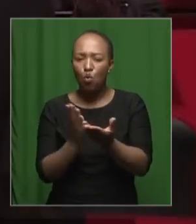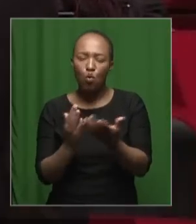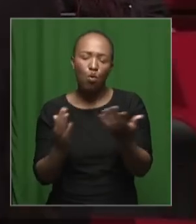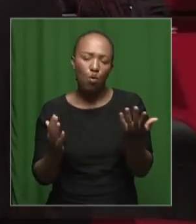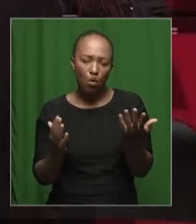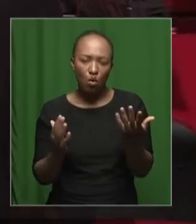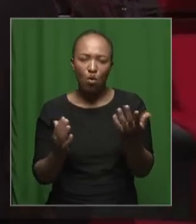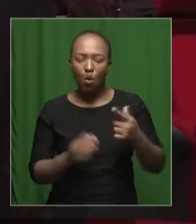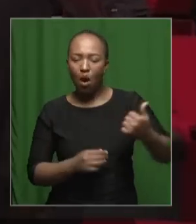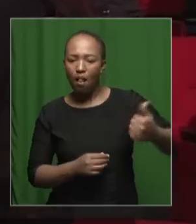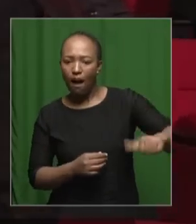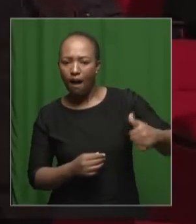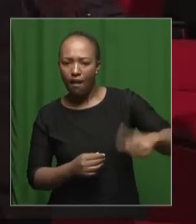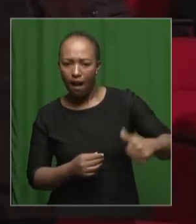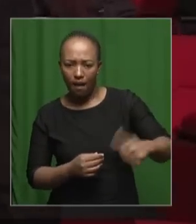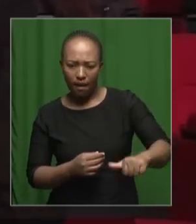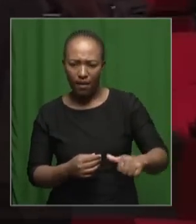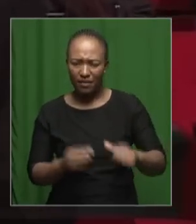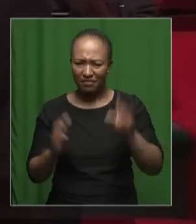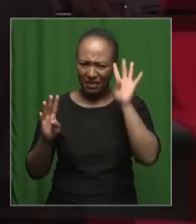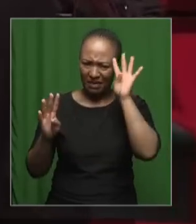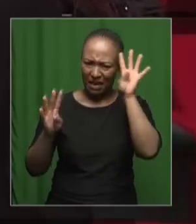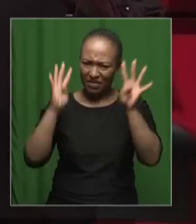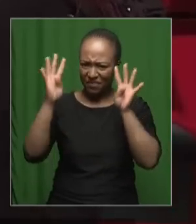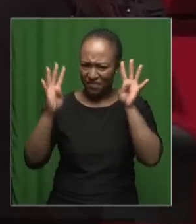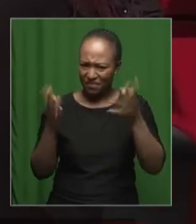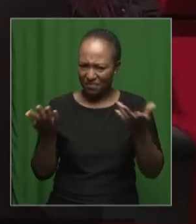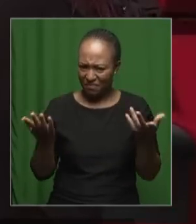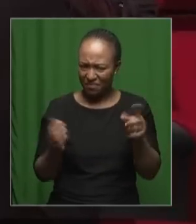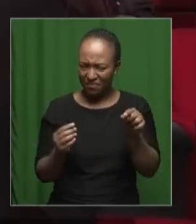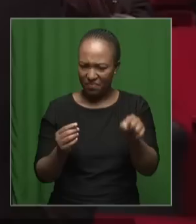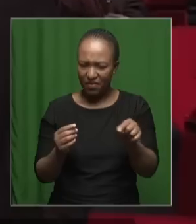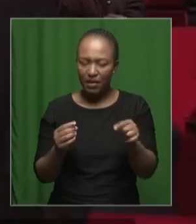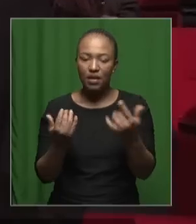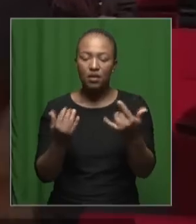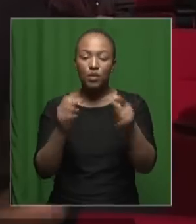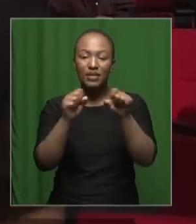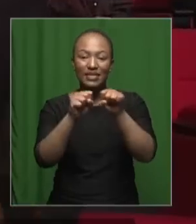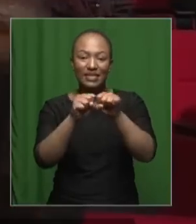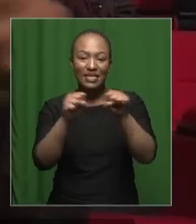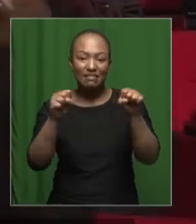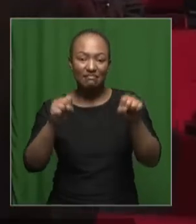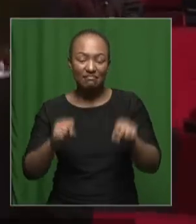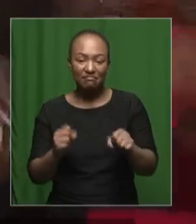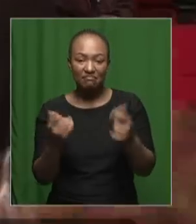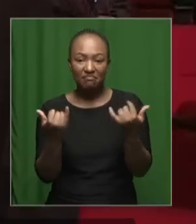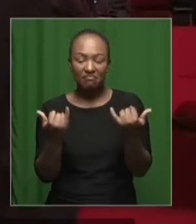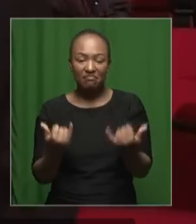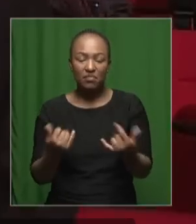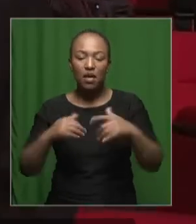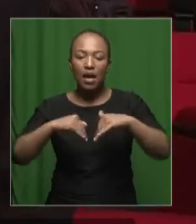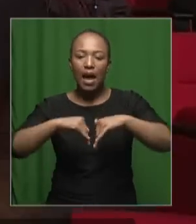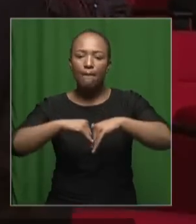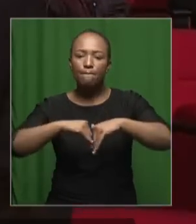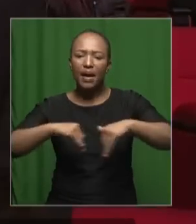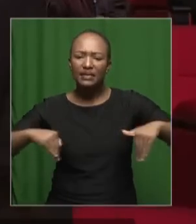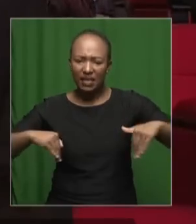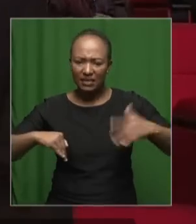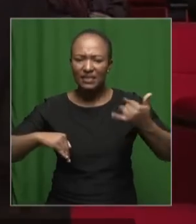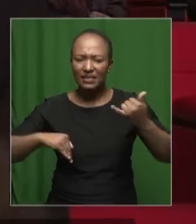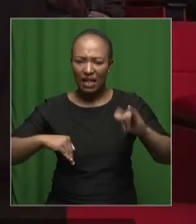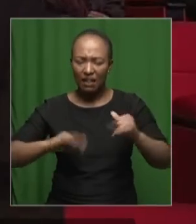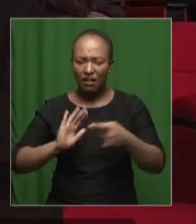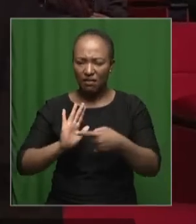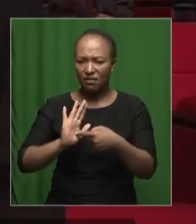going to do? Because now, even us, the system is an extension of apartheid regime. How are you